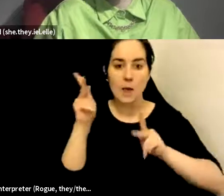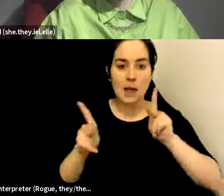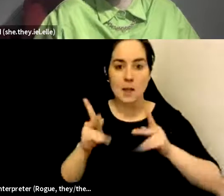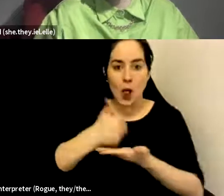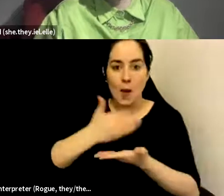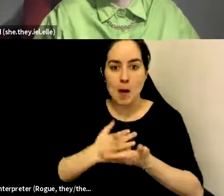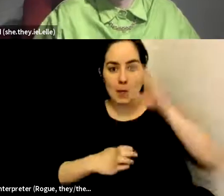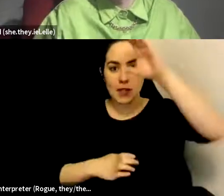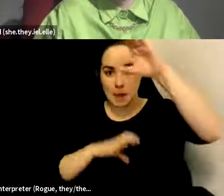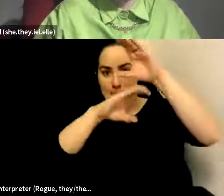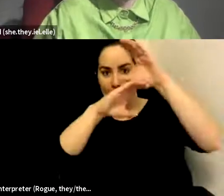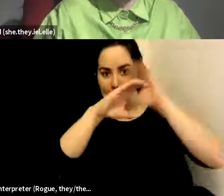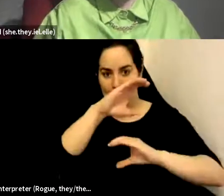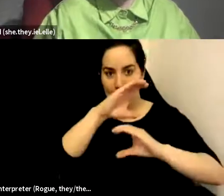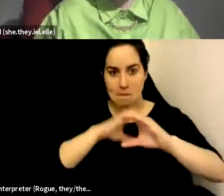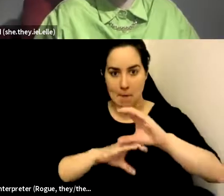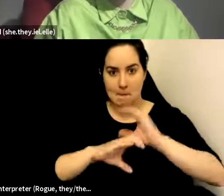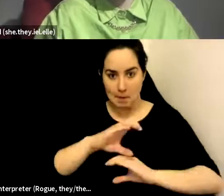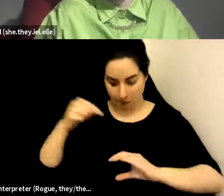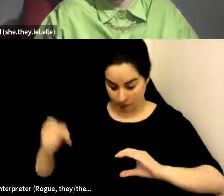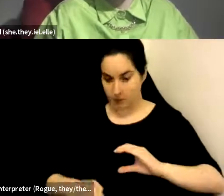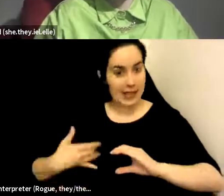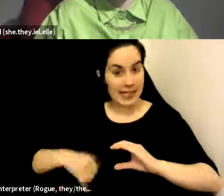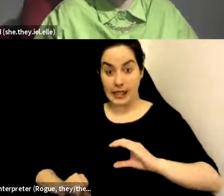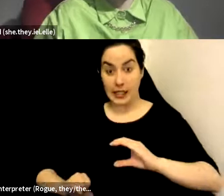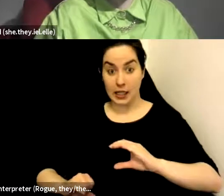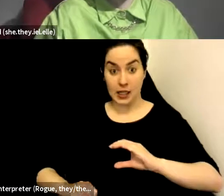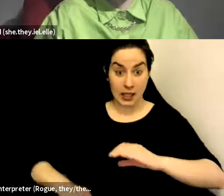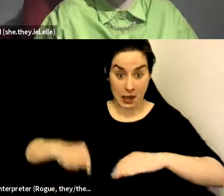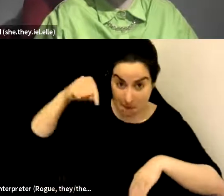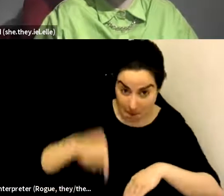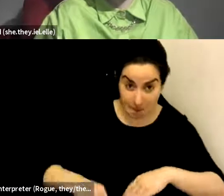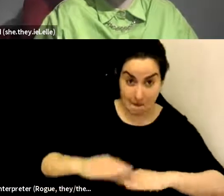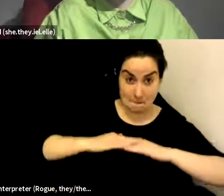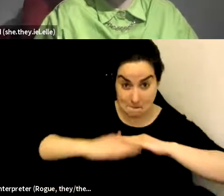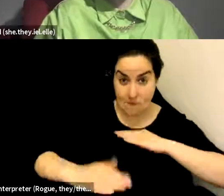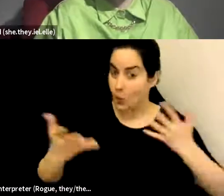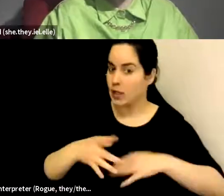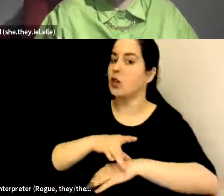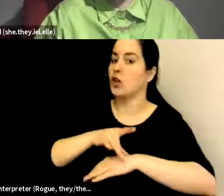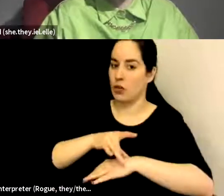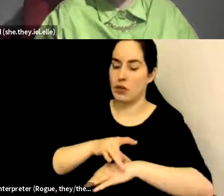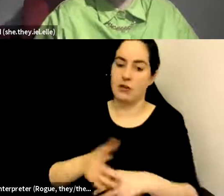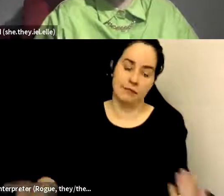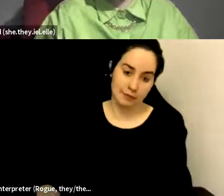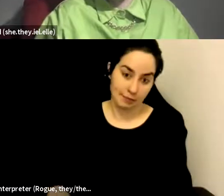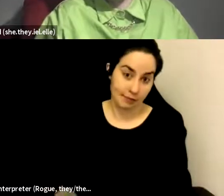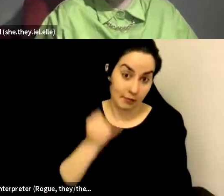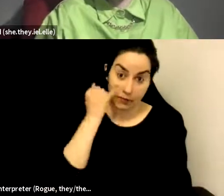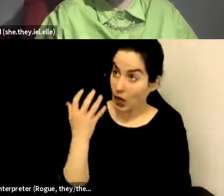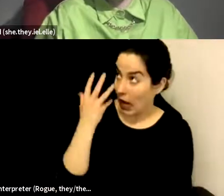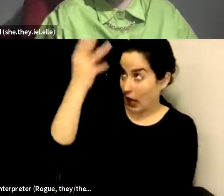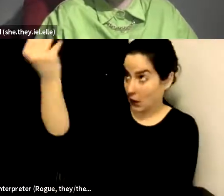their floors, that the earth is still there. Mm. And that, you know, if you go outside and you see like